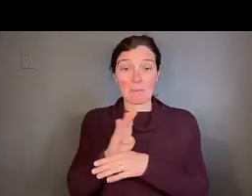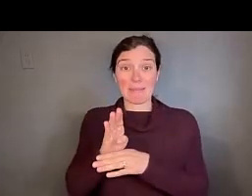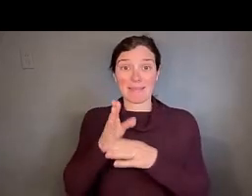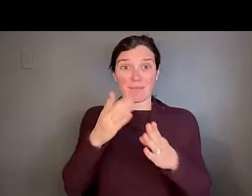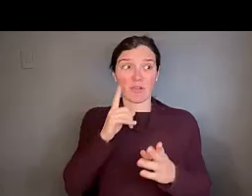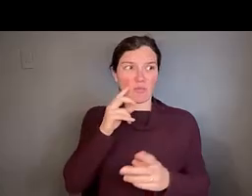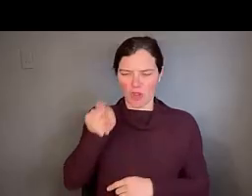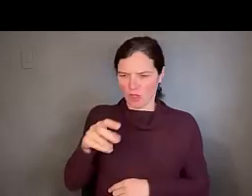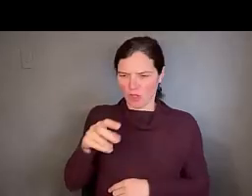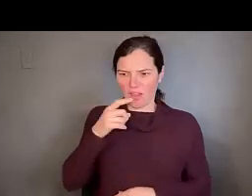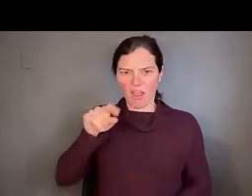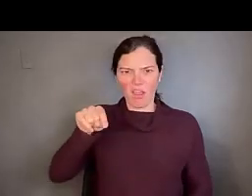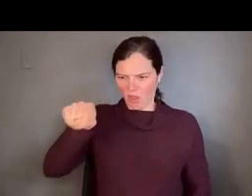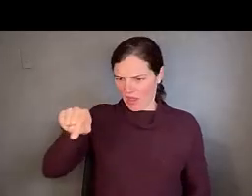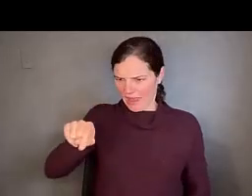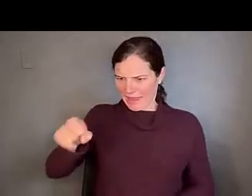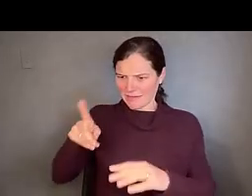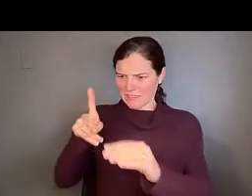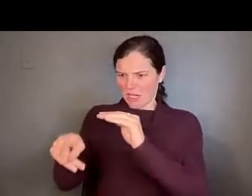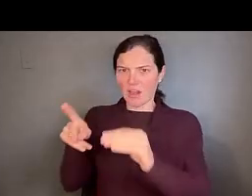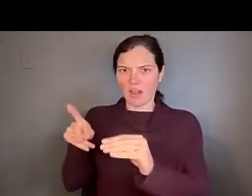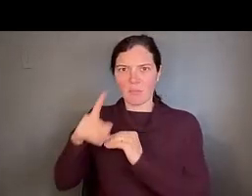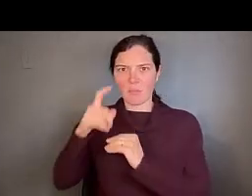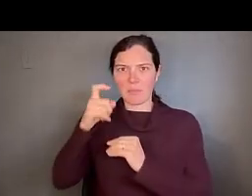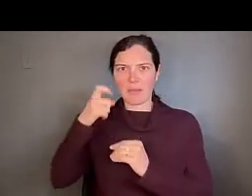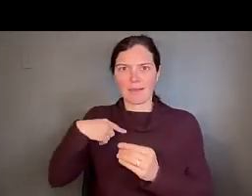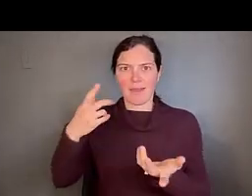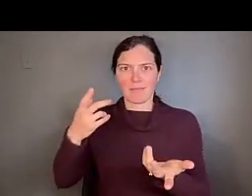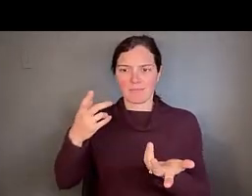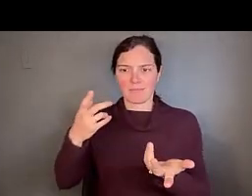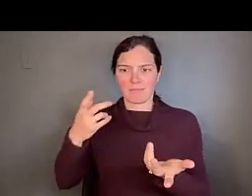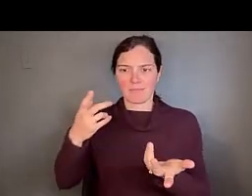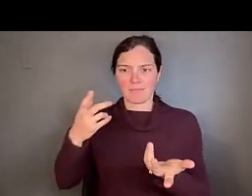look at and say, those are the places I got to cut because that's where I lose money,